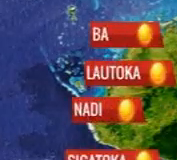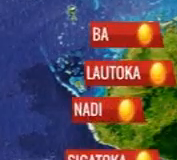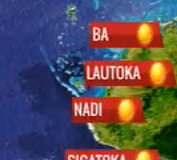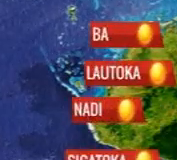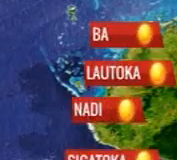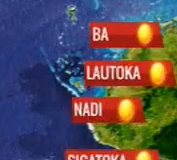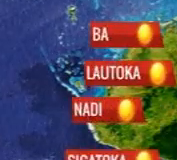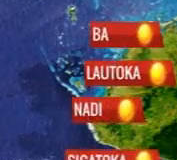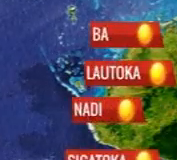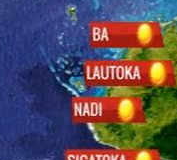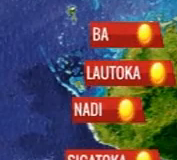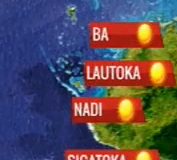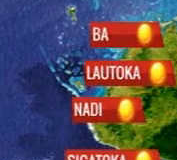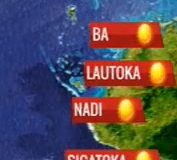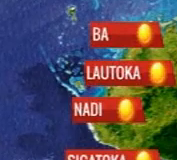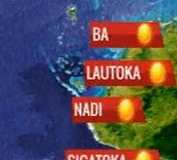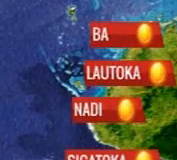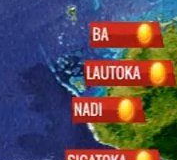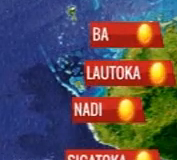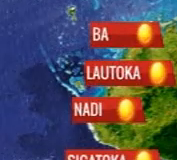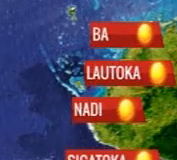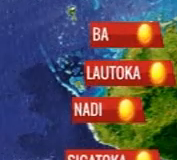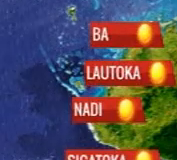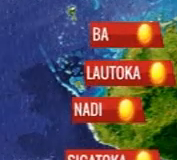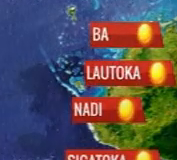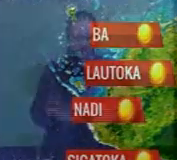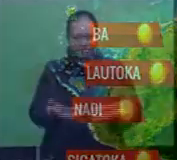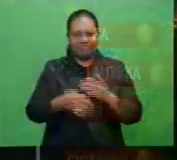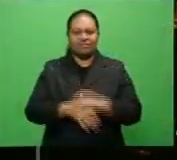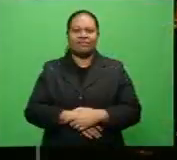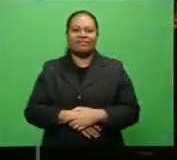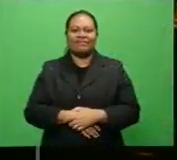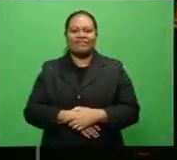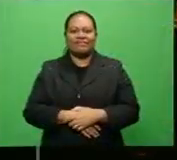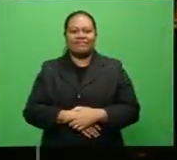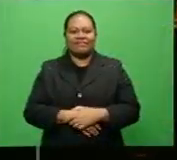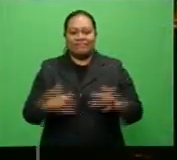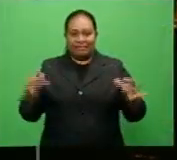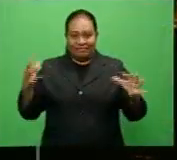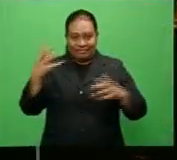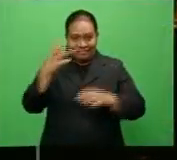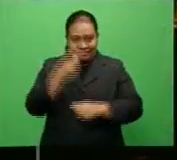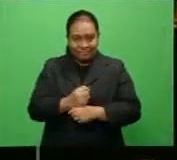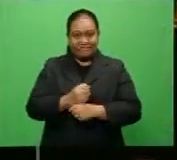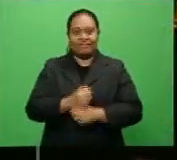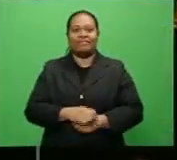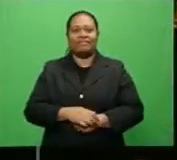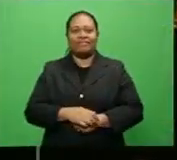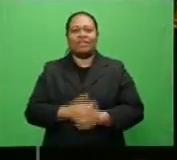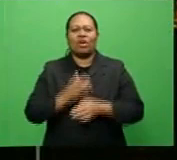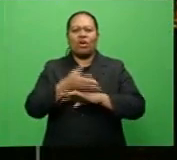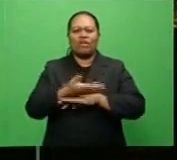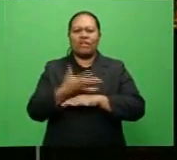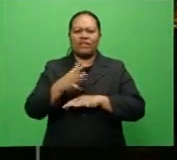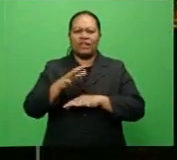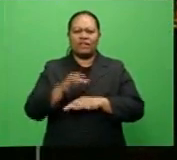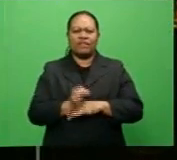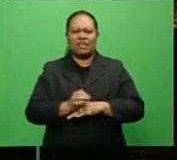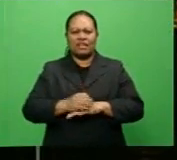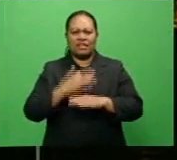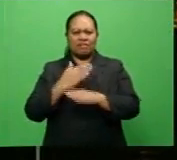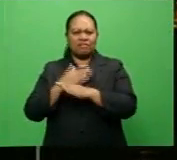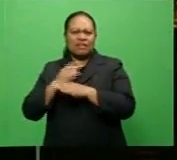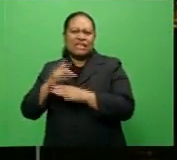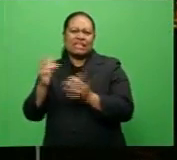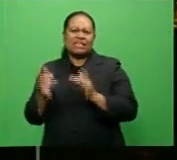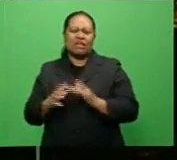Expect much of the same fine conditions to prevail. And recapping the main stories for tonight, over 15 breaches of